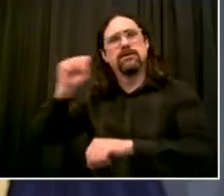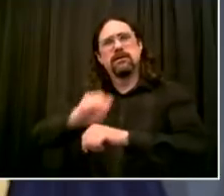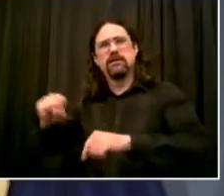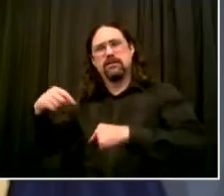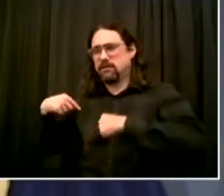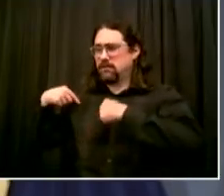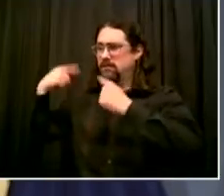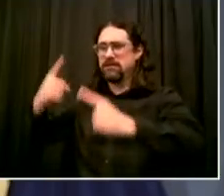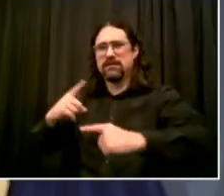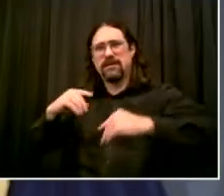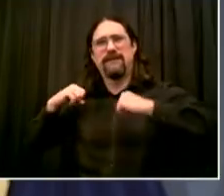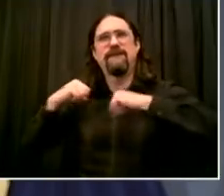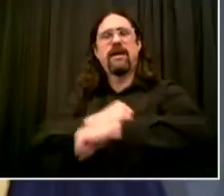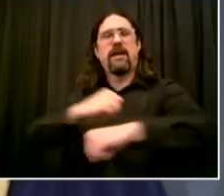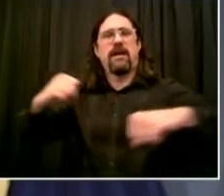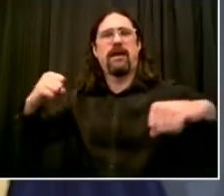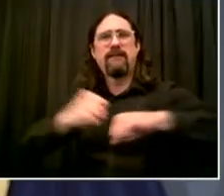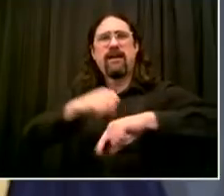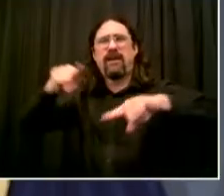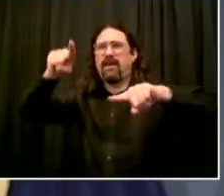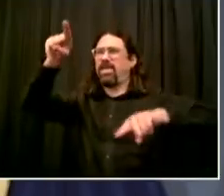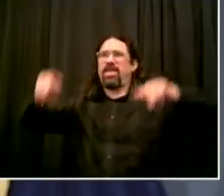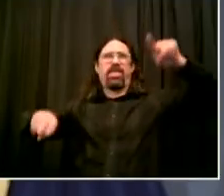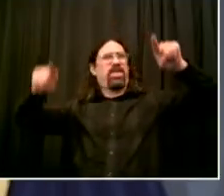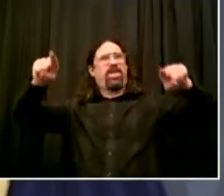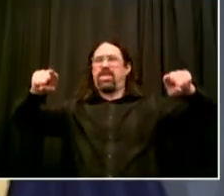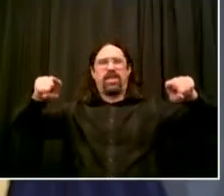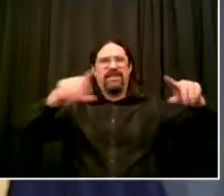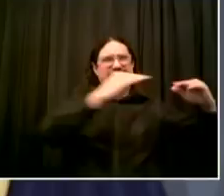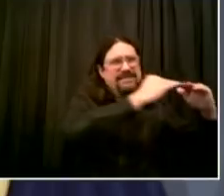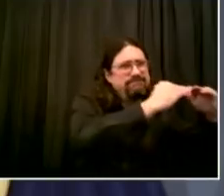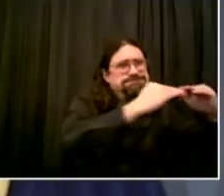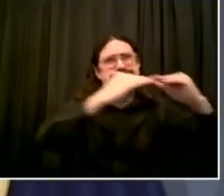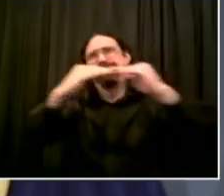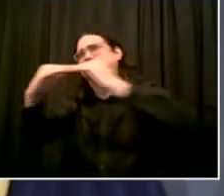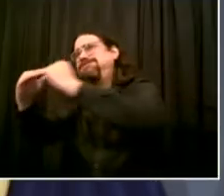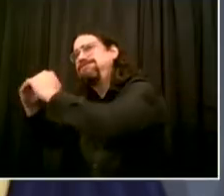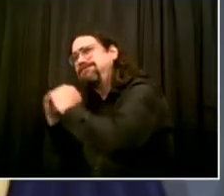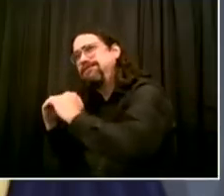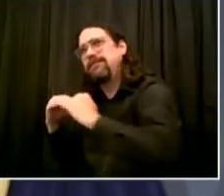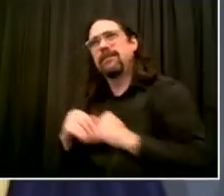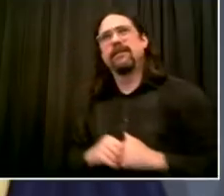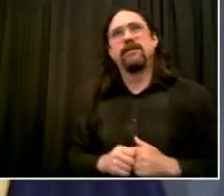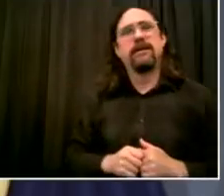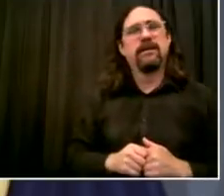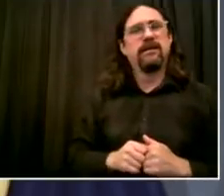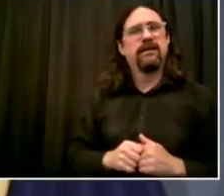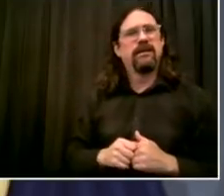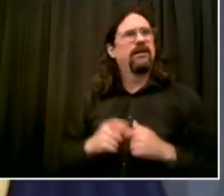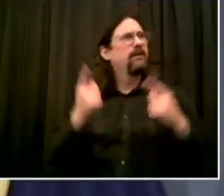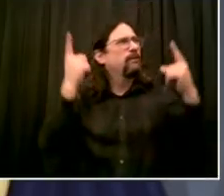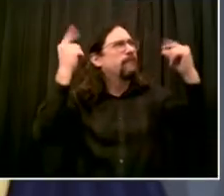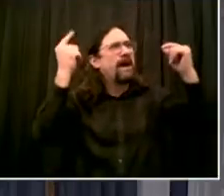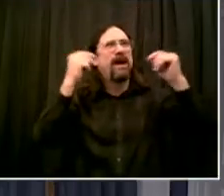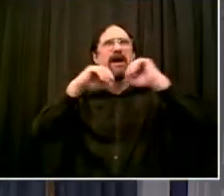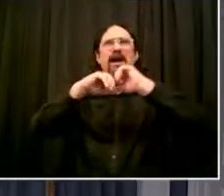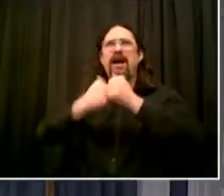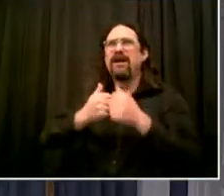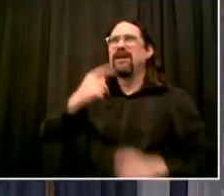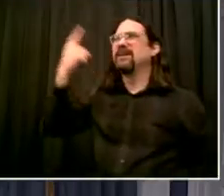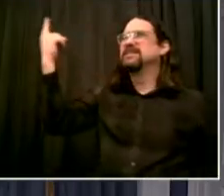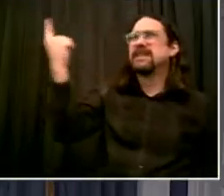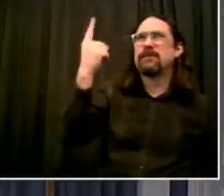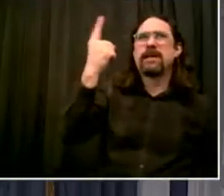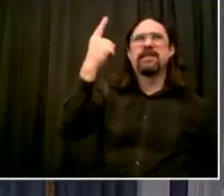something. So this nation is struggling to find solutions. I've got a solution for you, right here, right here, right